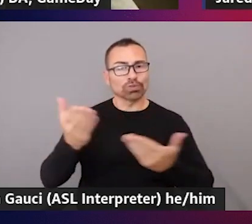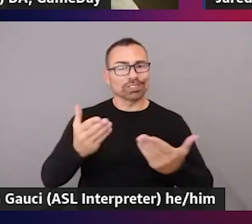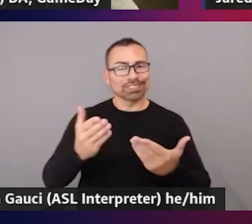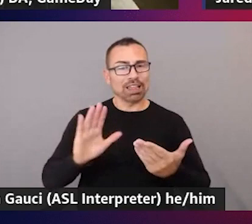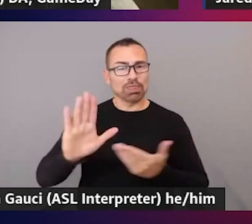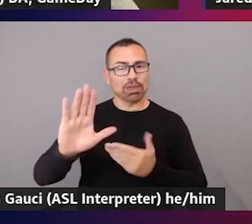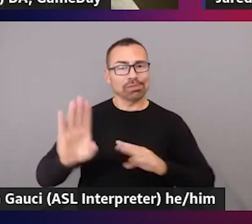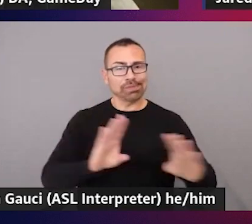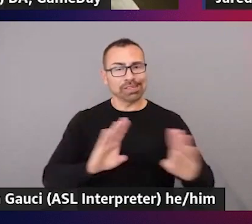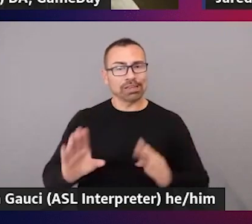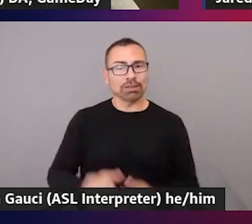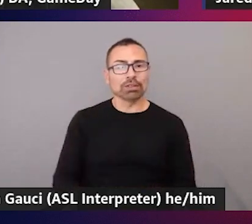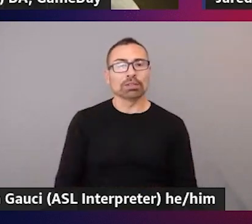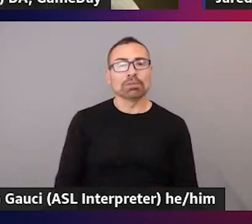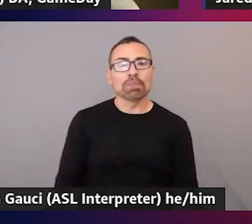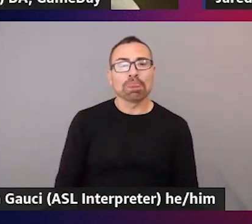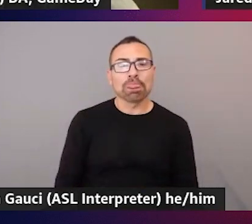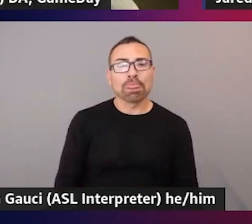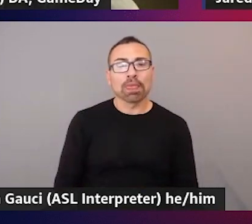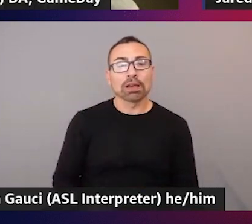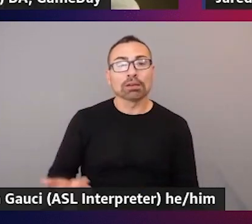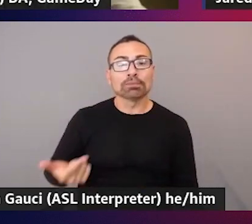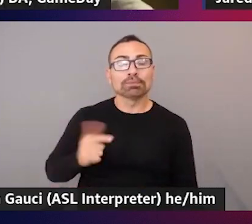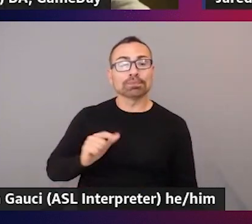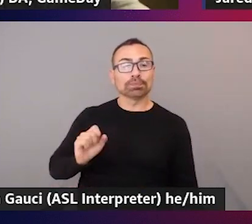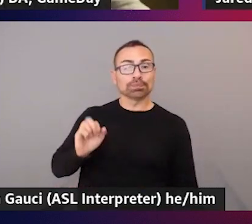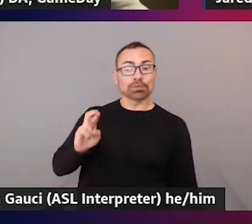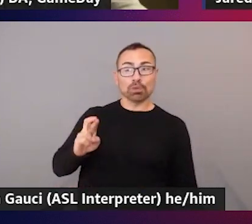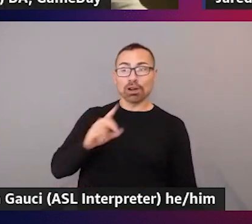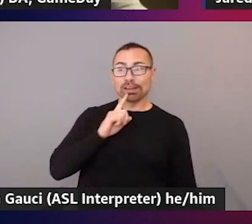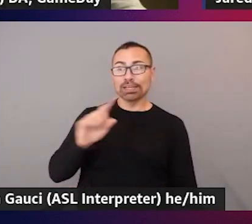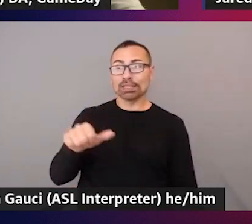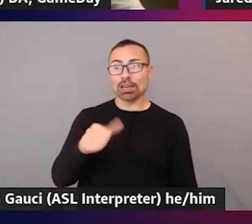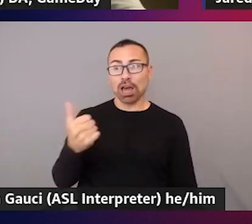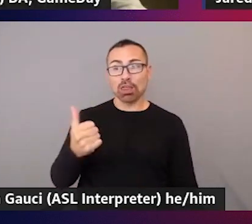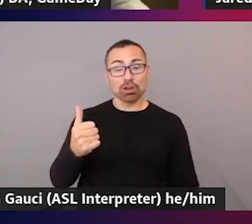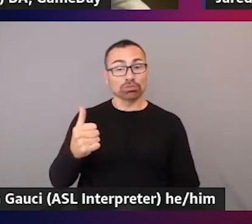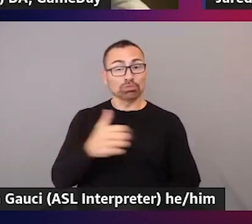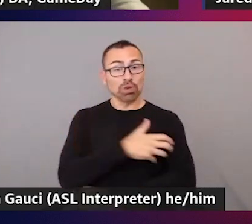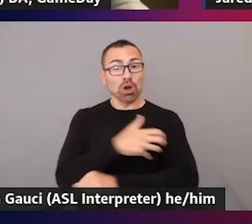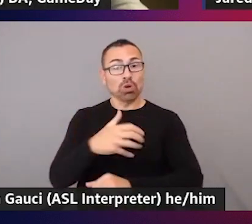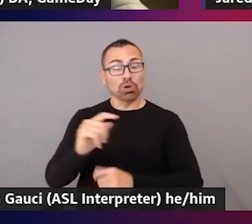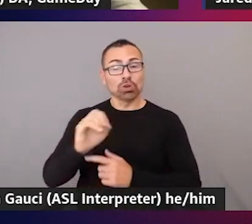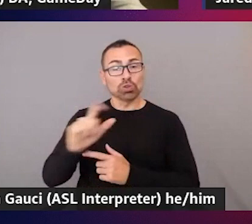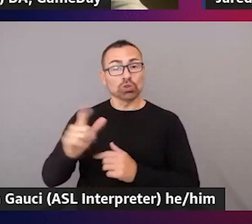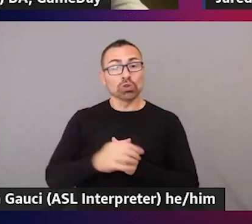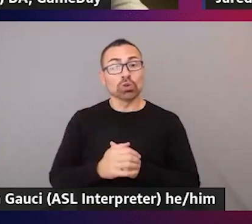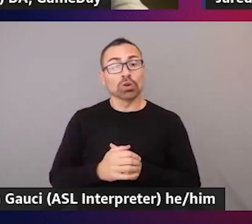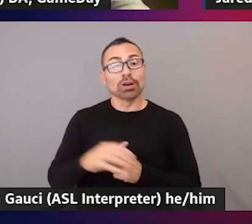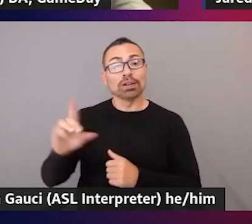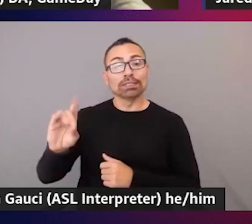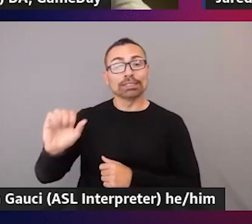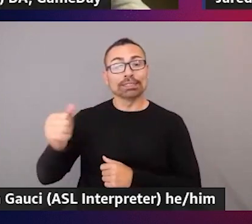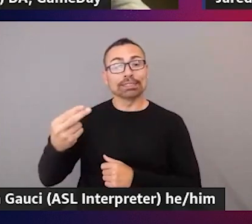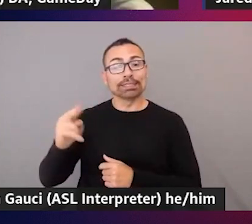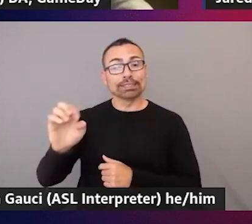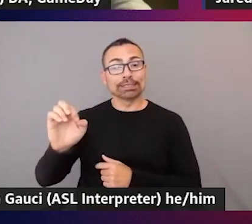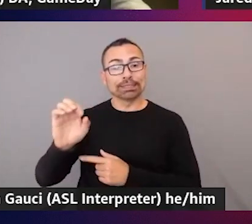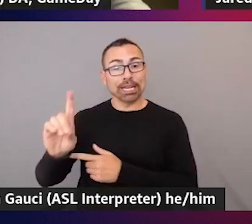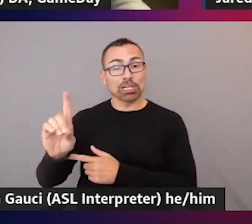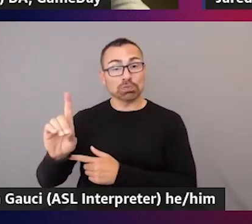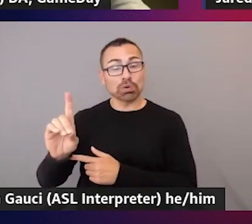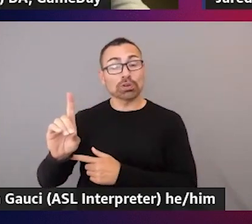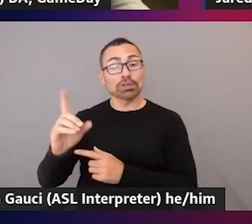Yeah, and dashboarding is really powerful, and also alarms. Customers are saying that their monitoring starts with alerts. So I believe, in addition to